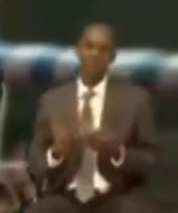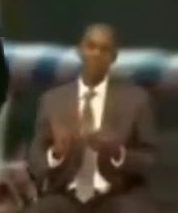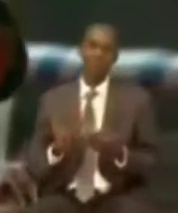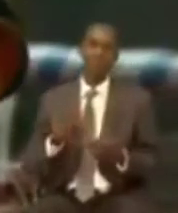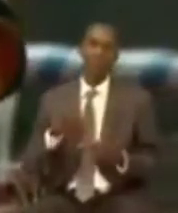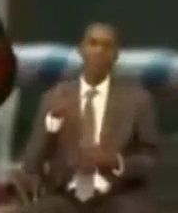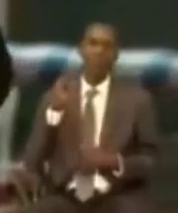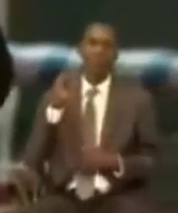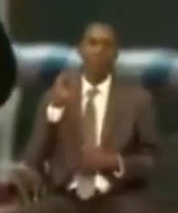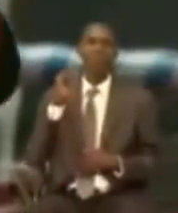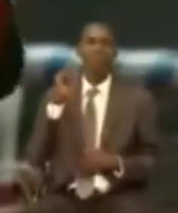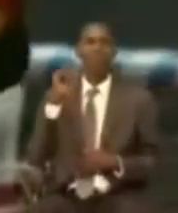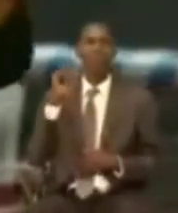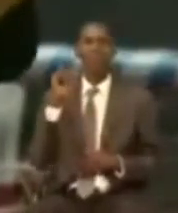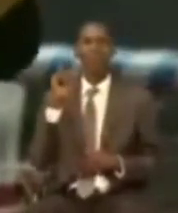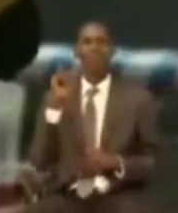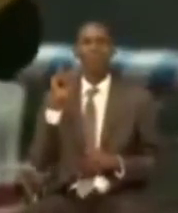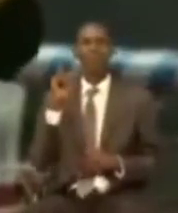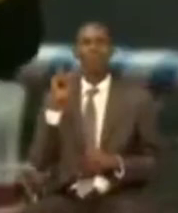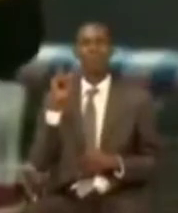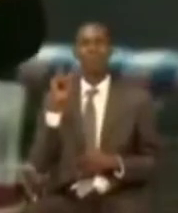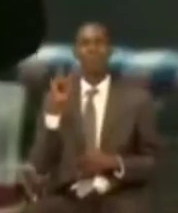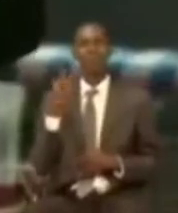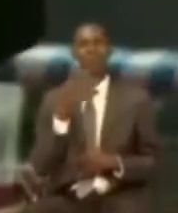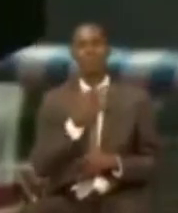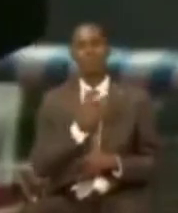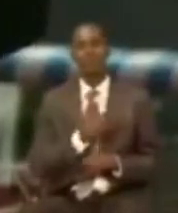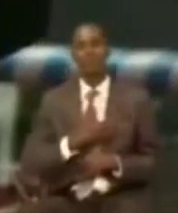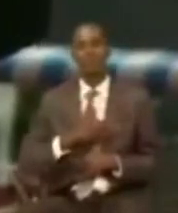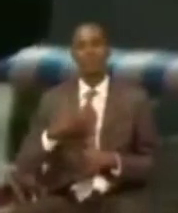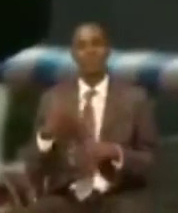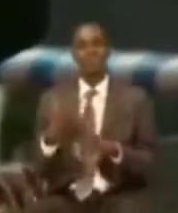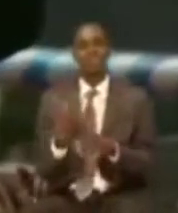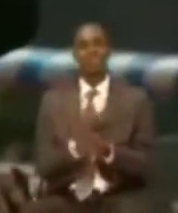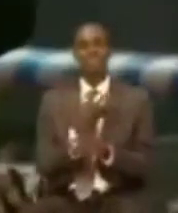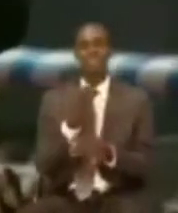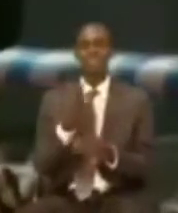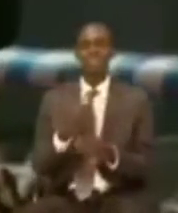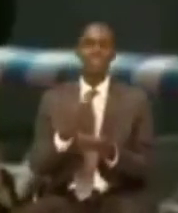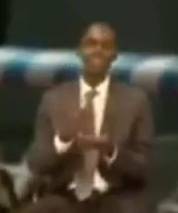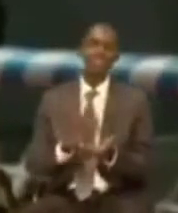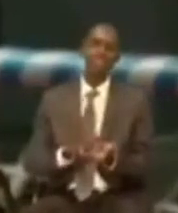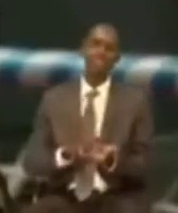done, please take the glory.